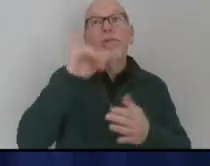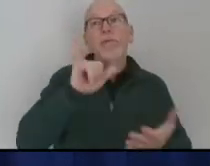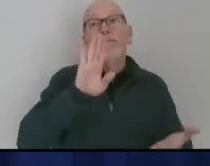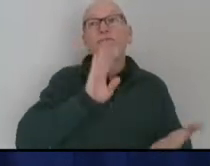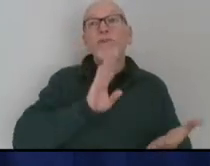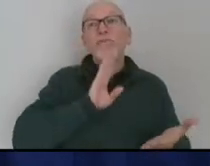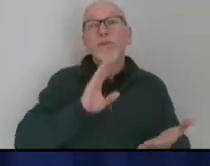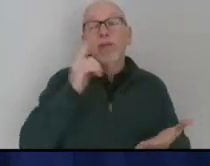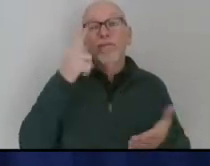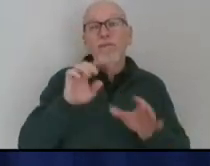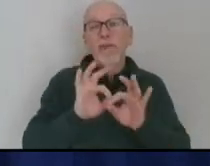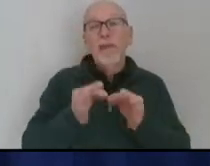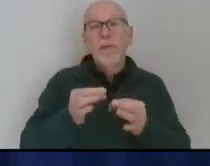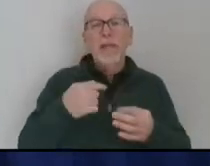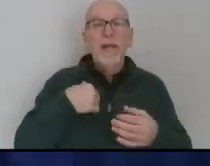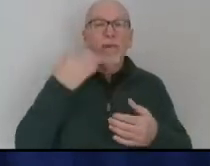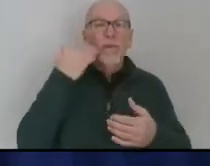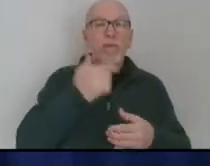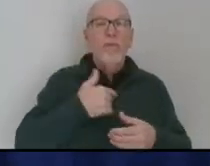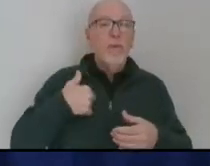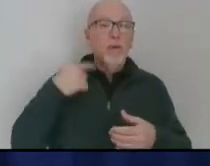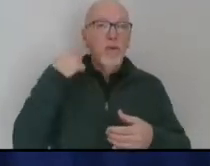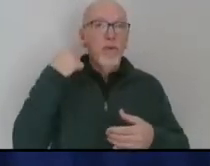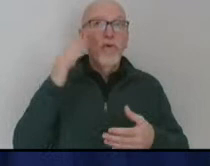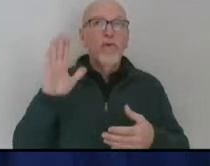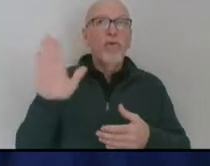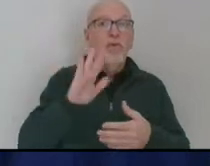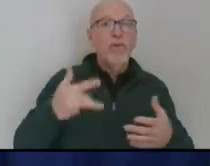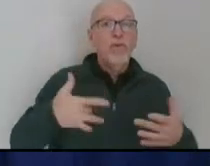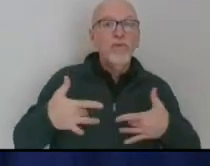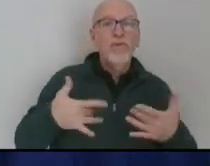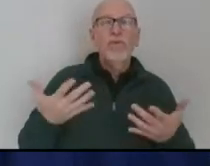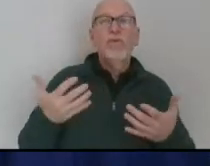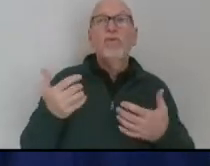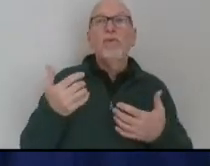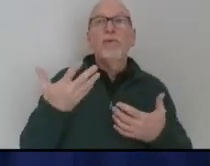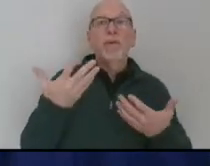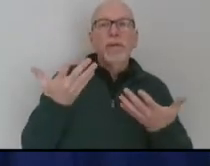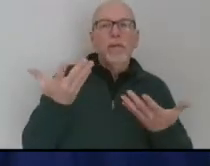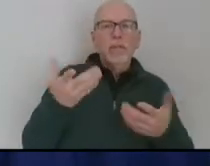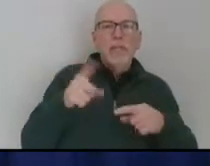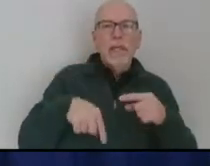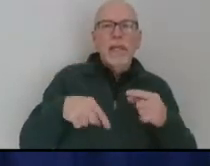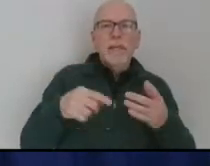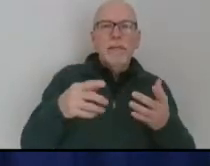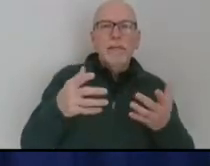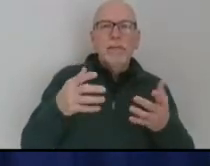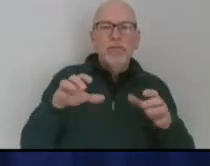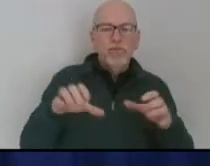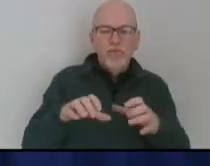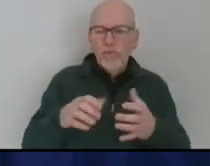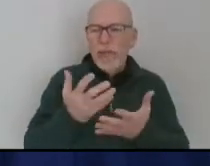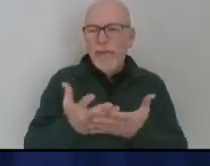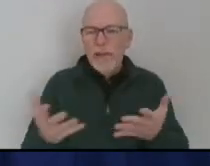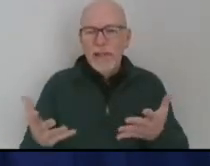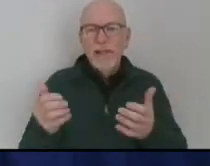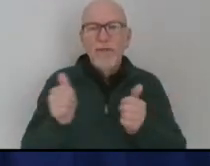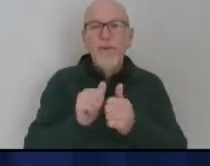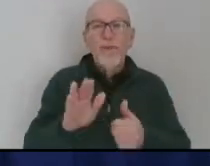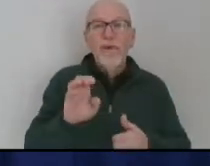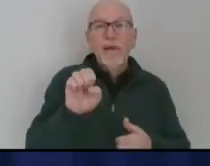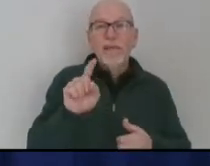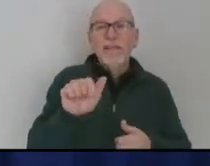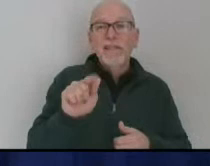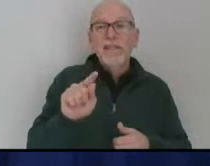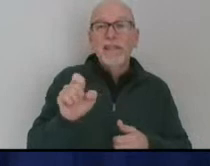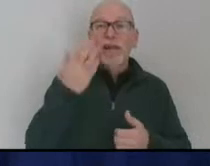for families. I know we have heard their concerns over not being able to do certain things with the estate because they don't have a